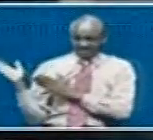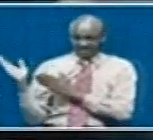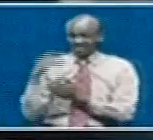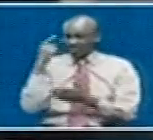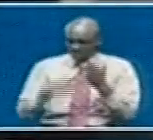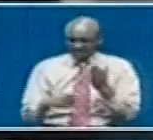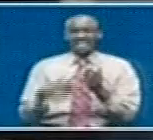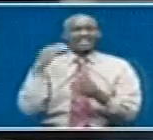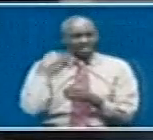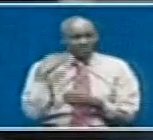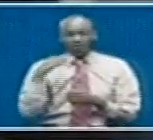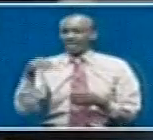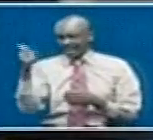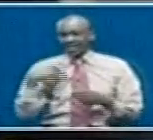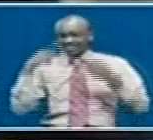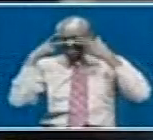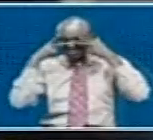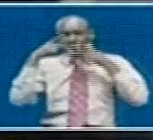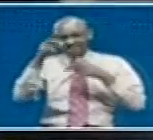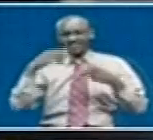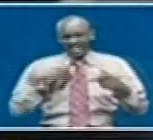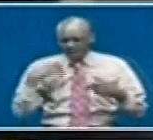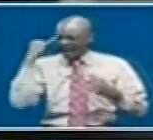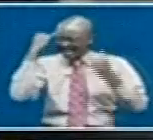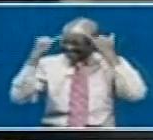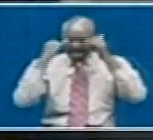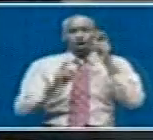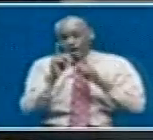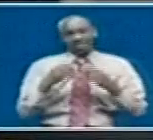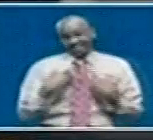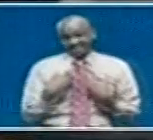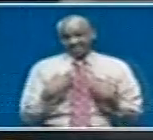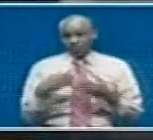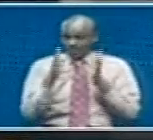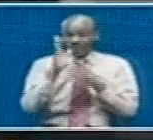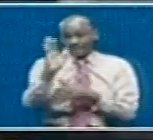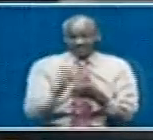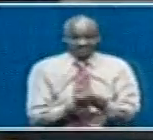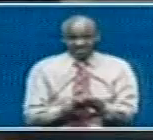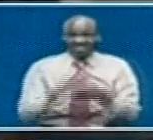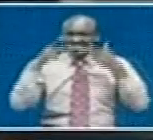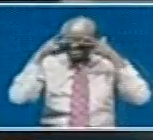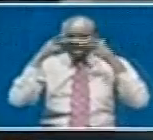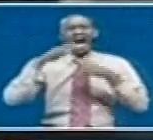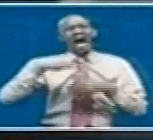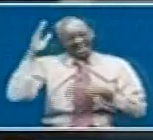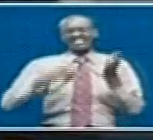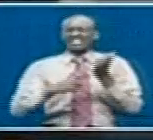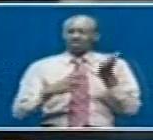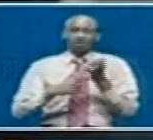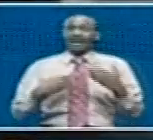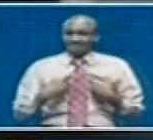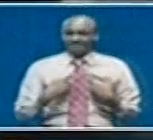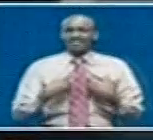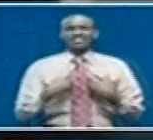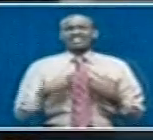says that criminals and even terrorists have become innovative in their ways. Magaidi wamekuwa high-tech kila wakati.